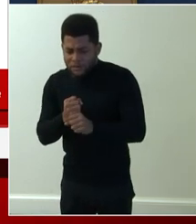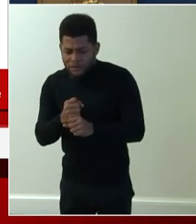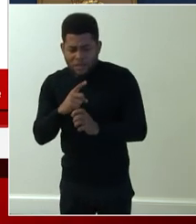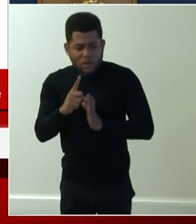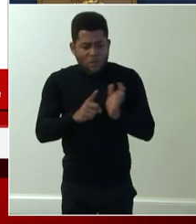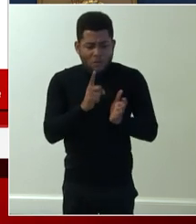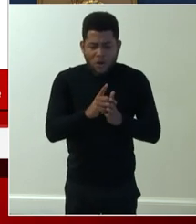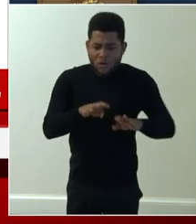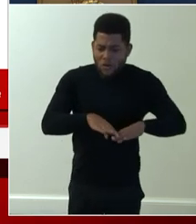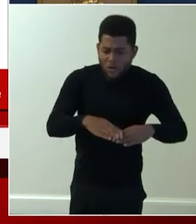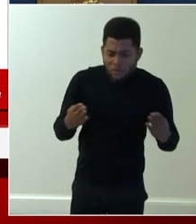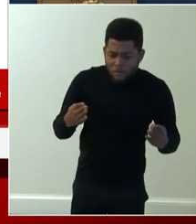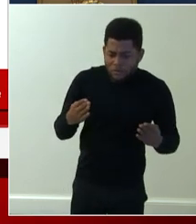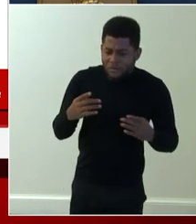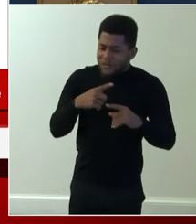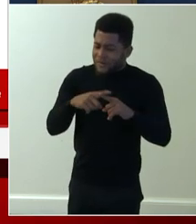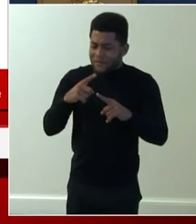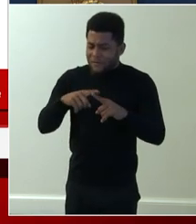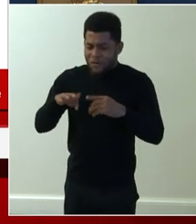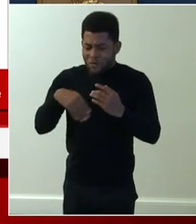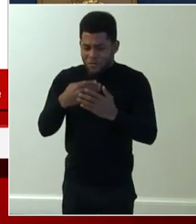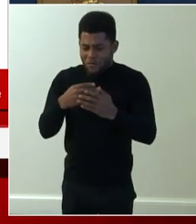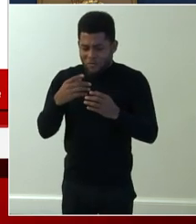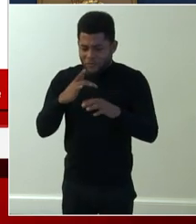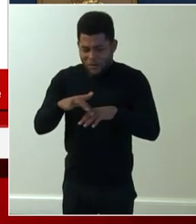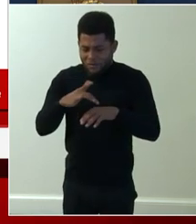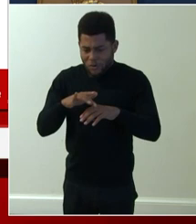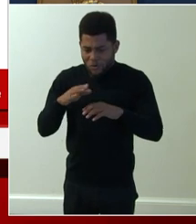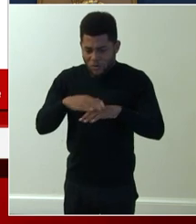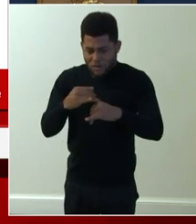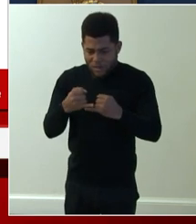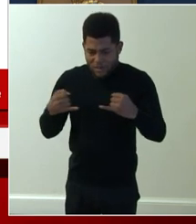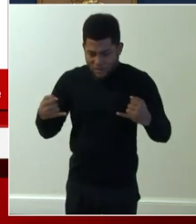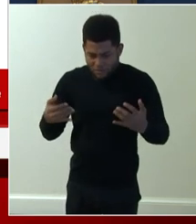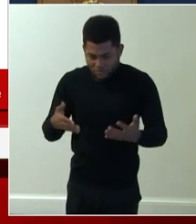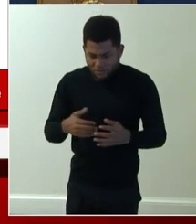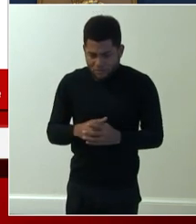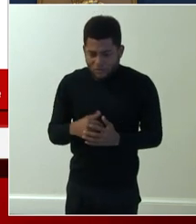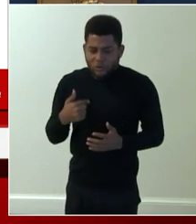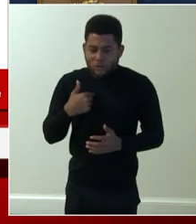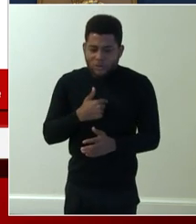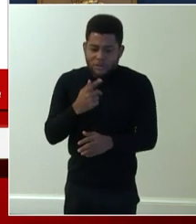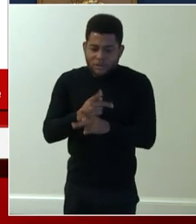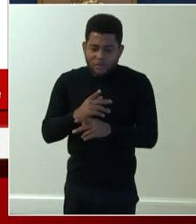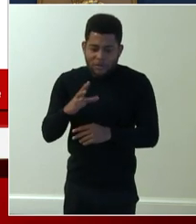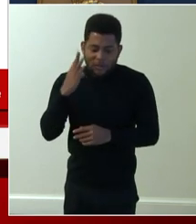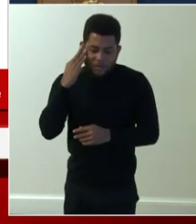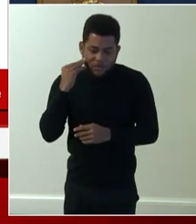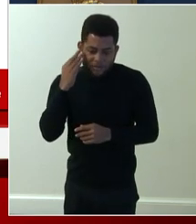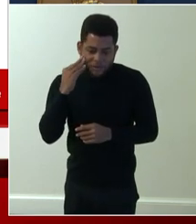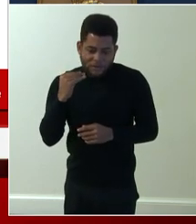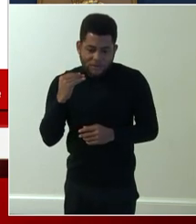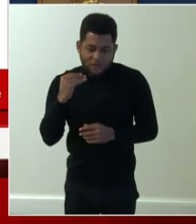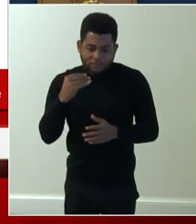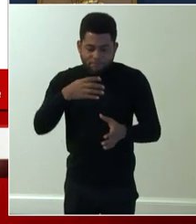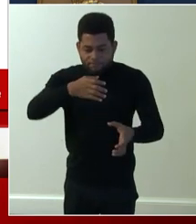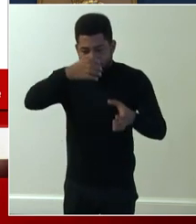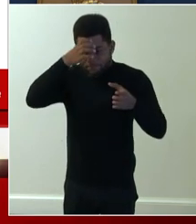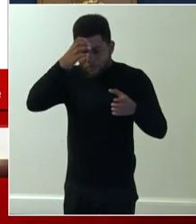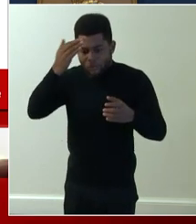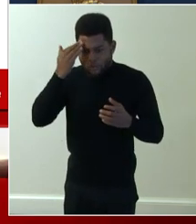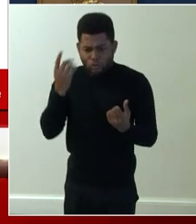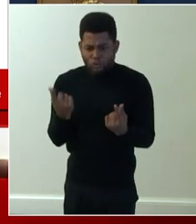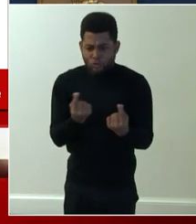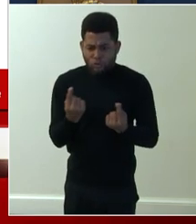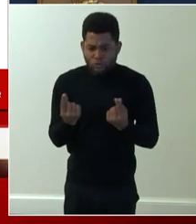important to keep the experience with COVID diminished, and also our